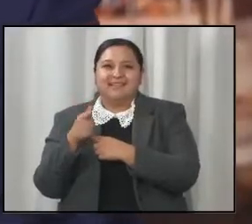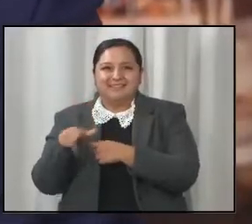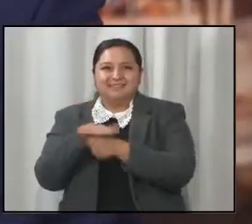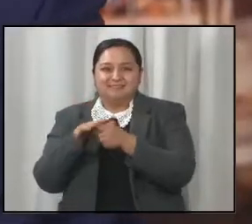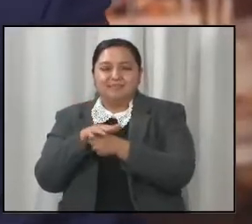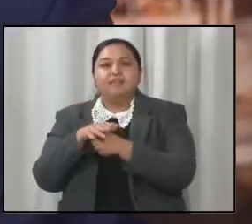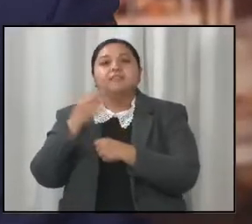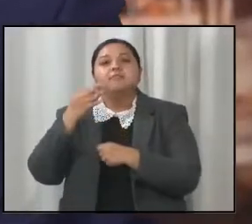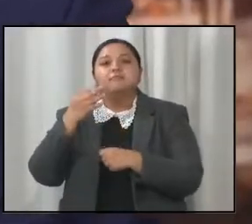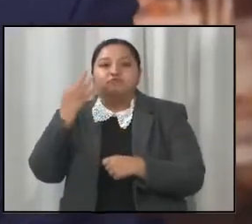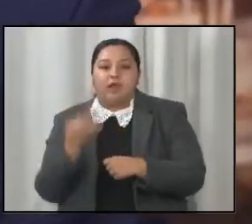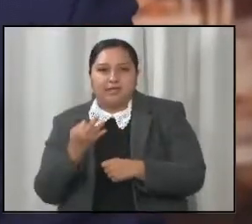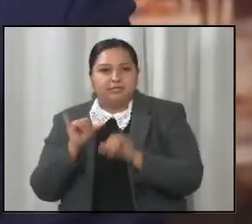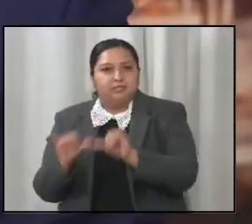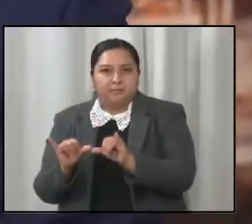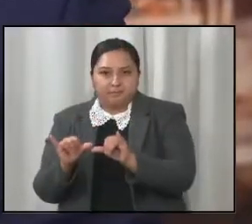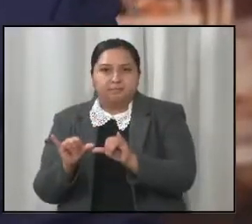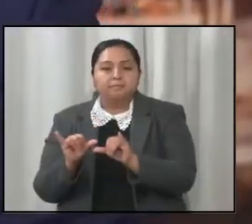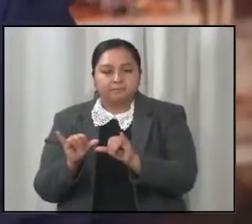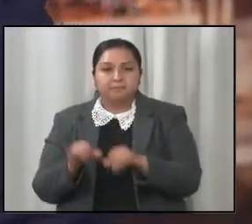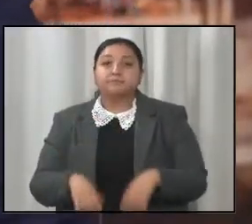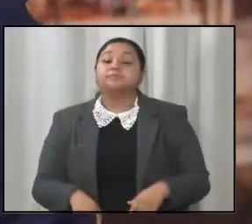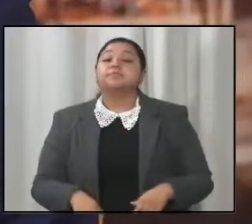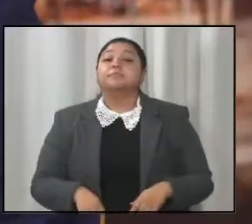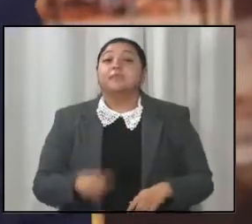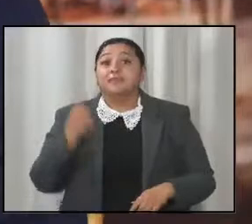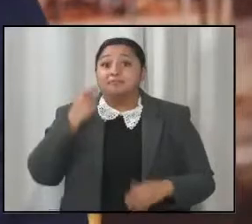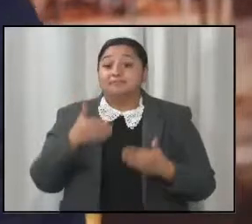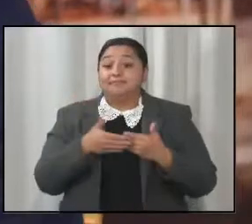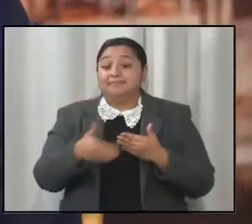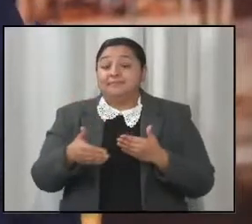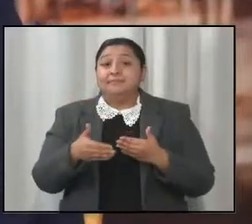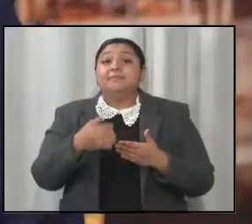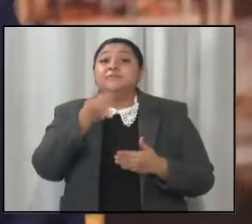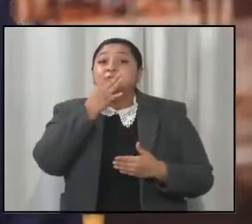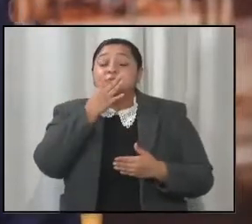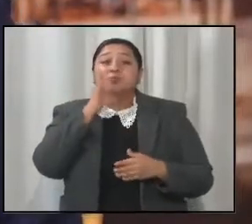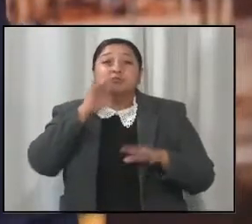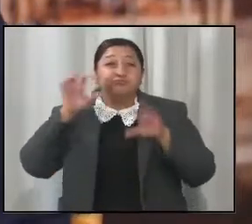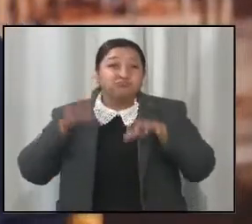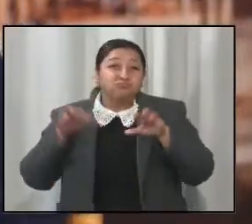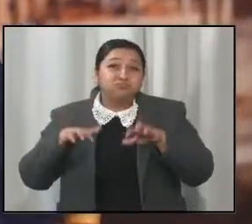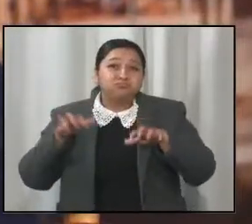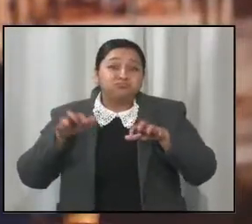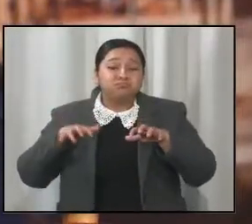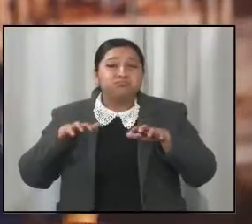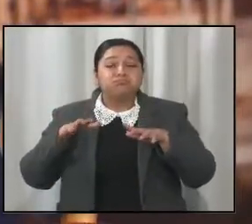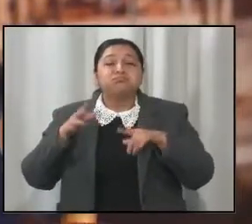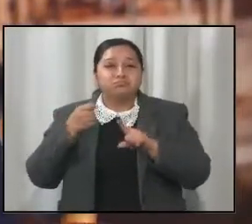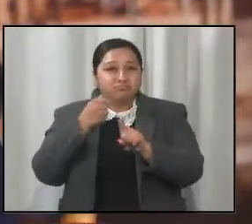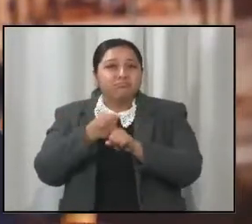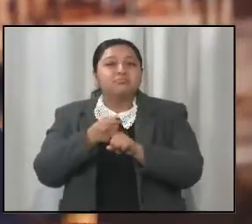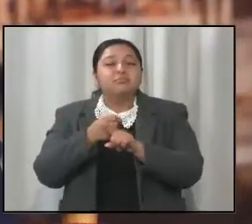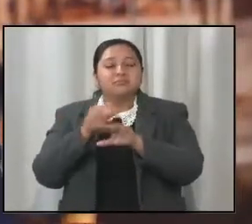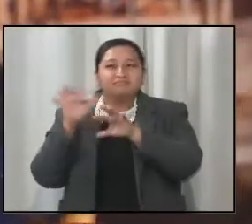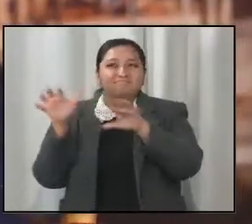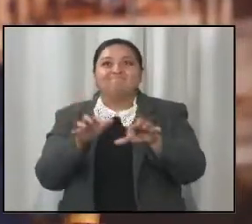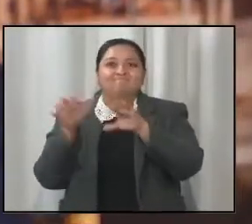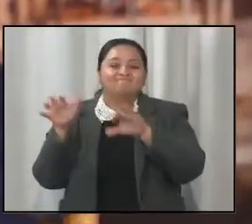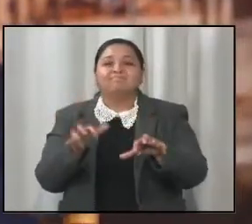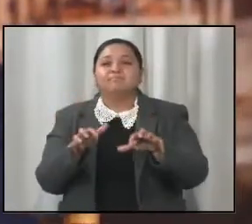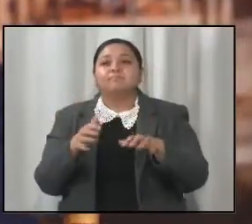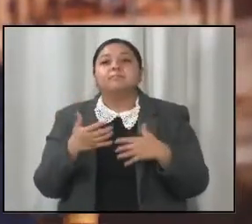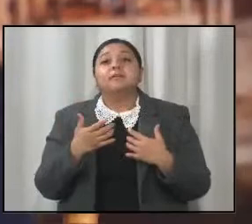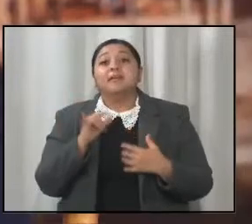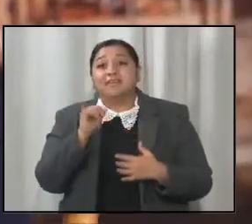Additionally, there's another storm coming within the next several days. We're seeing rain this morning. For people interested in getting out of the